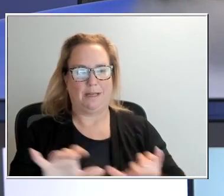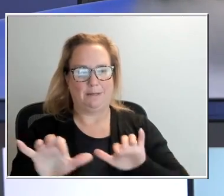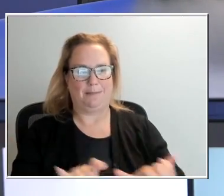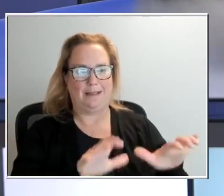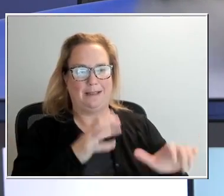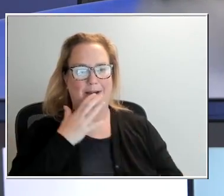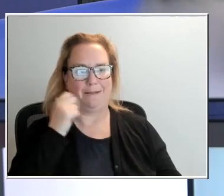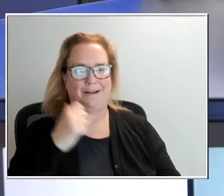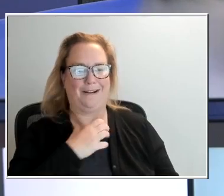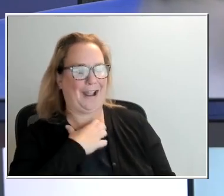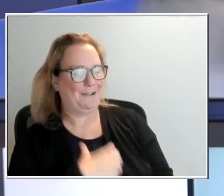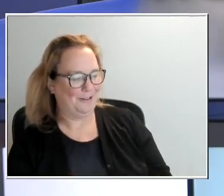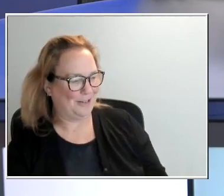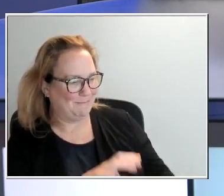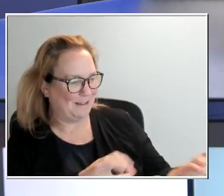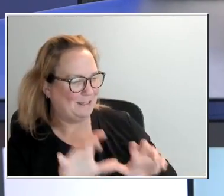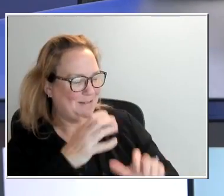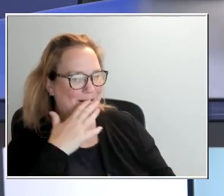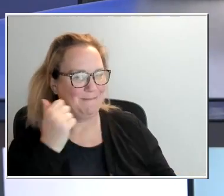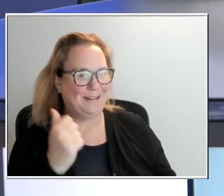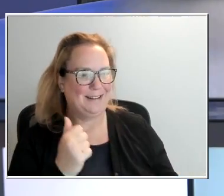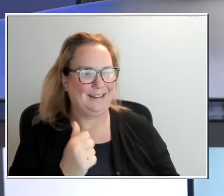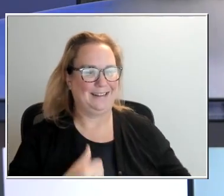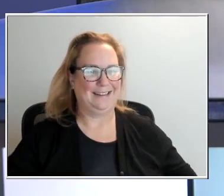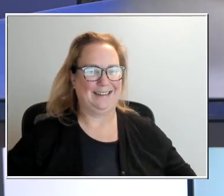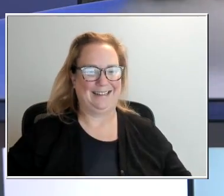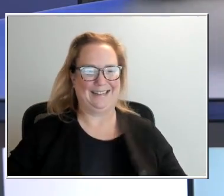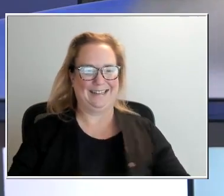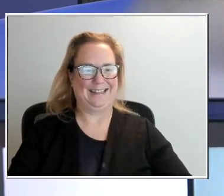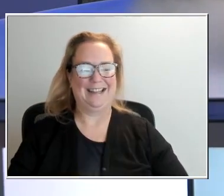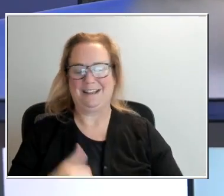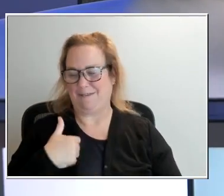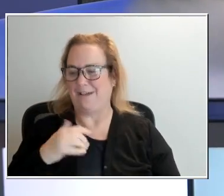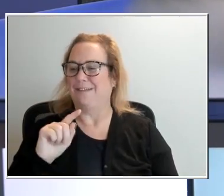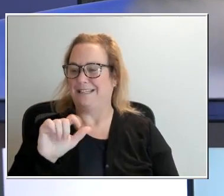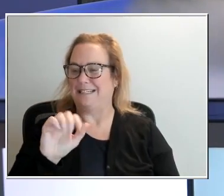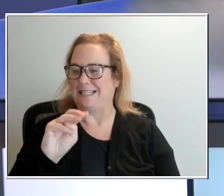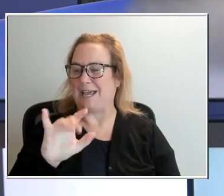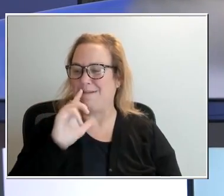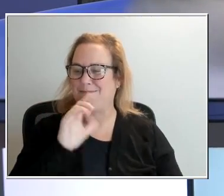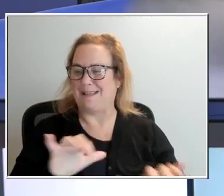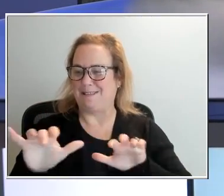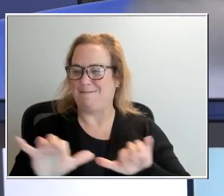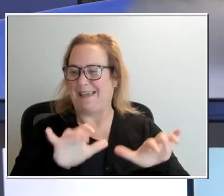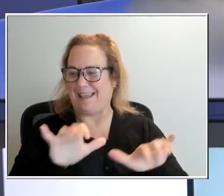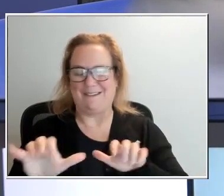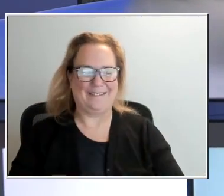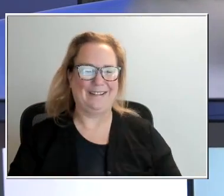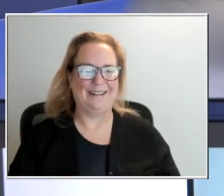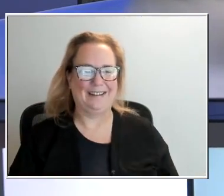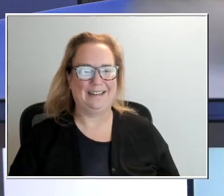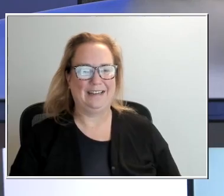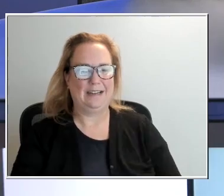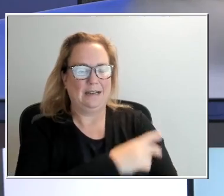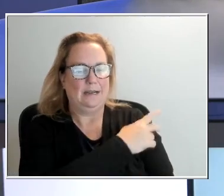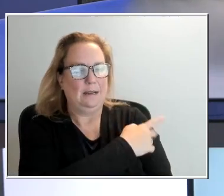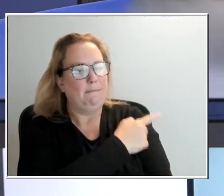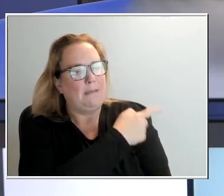could. That's why we have Tammy. That's right. So what should a patient or the loved one take away from this